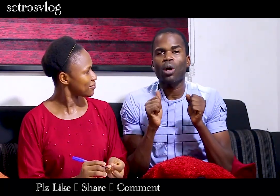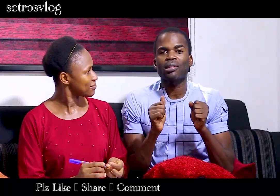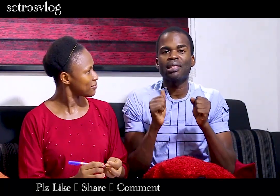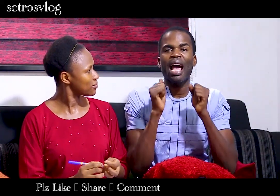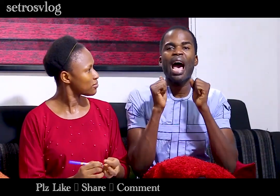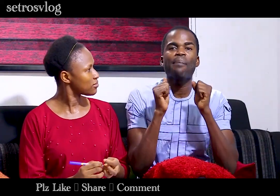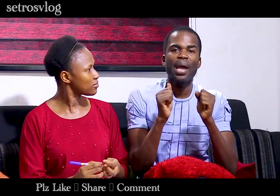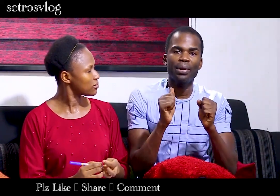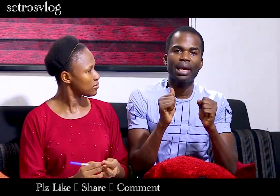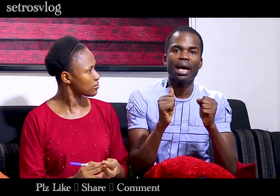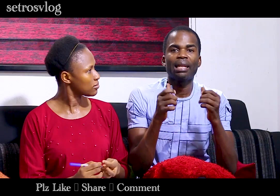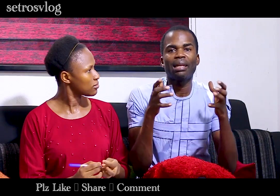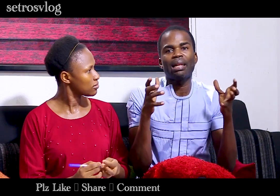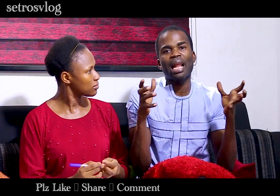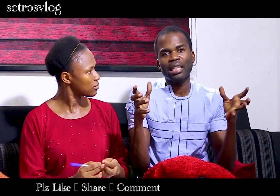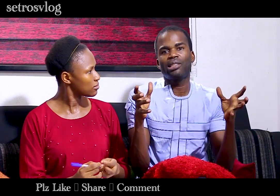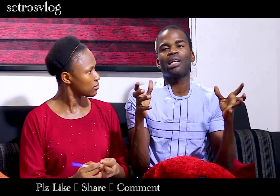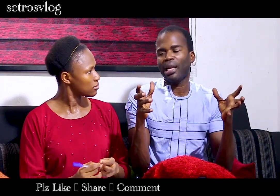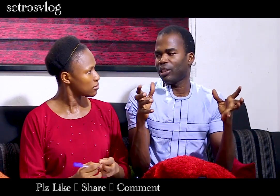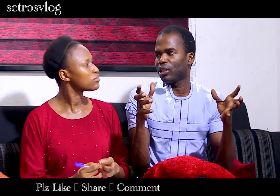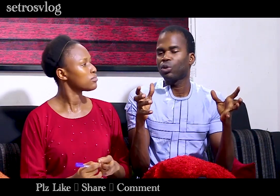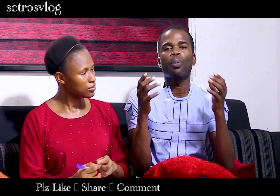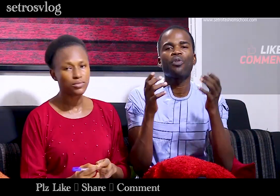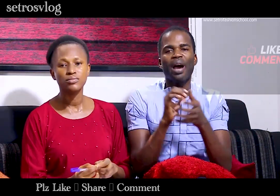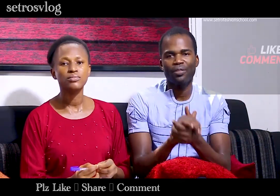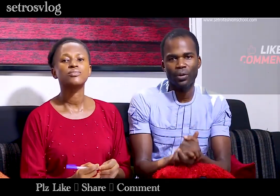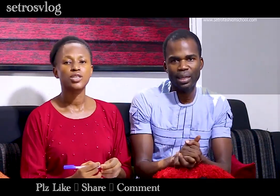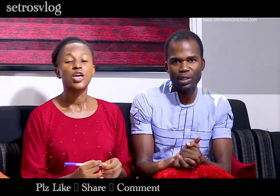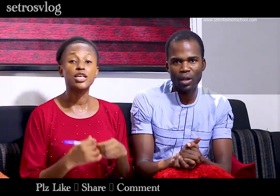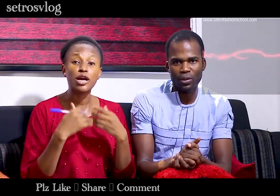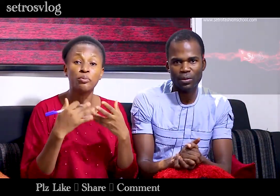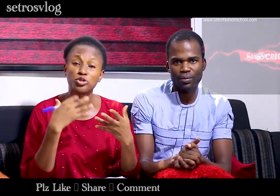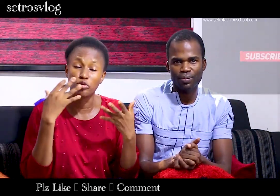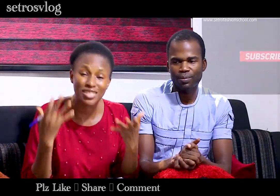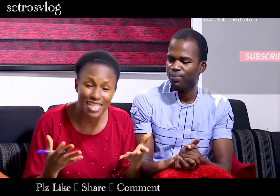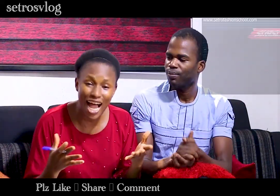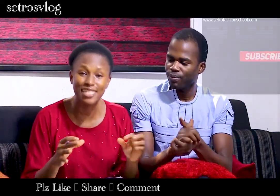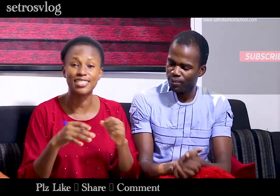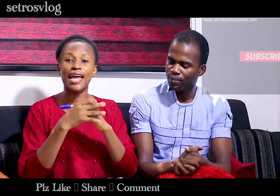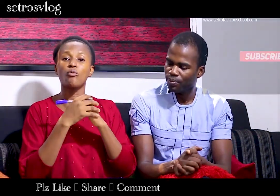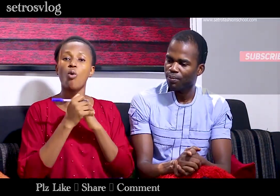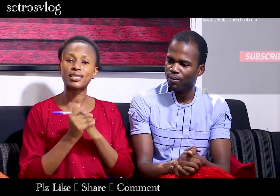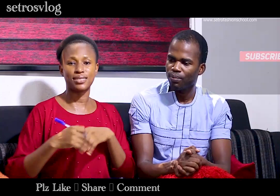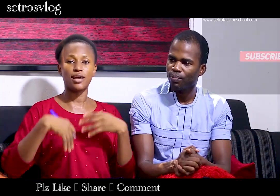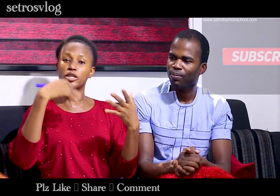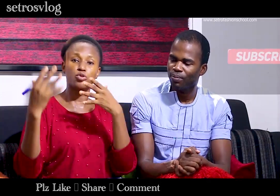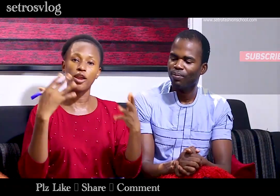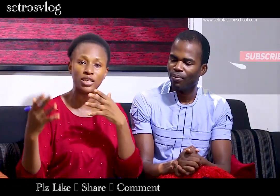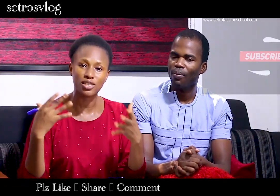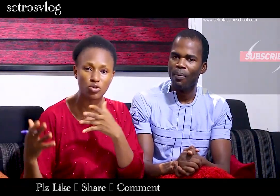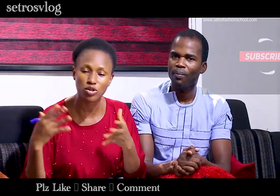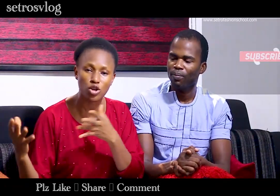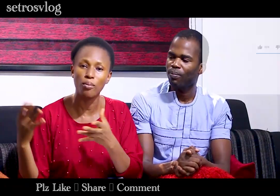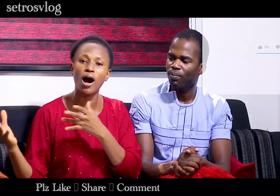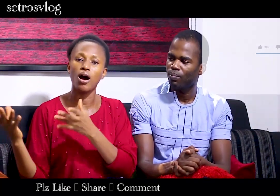is costing America large challenge to provide for themselves. It's going to be scrutinized, and what? It's going